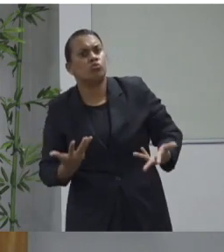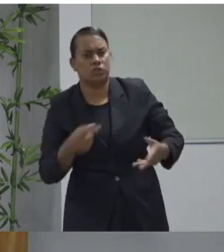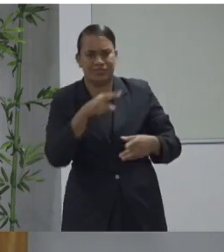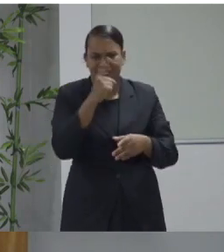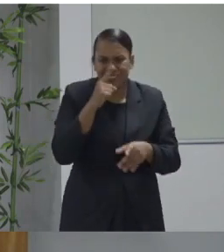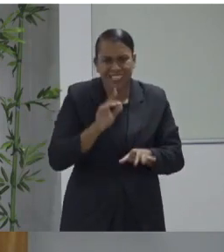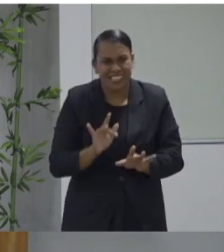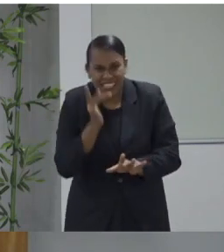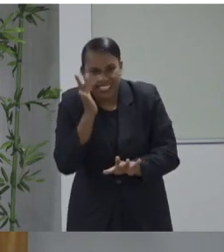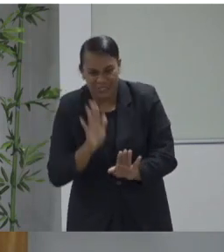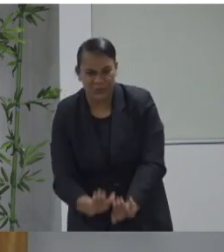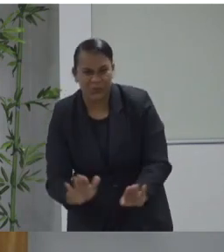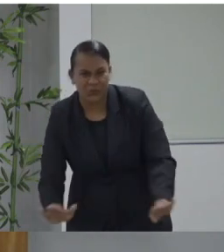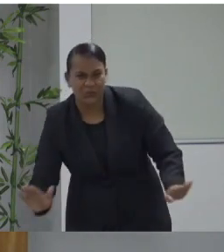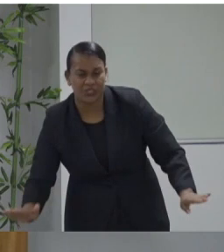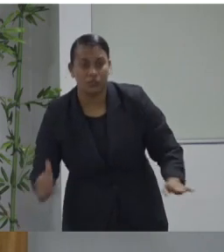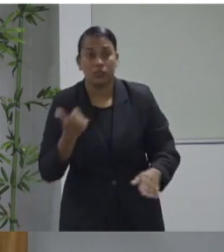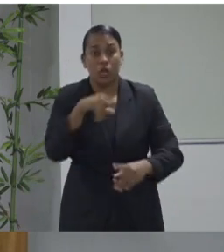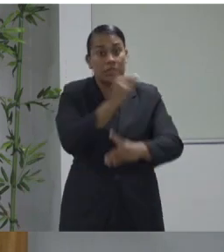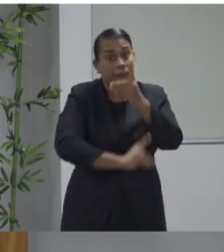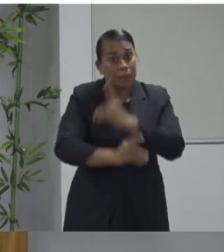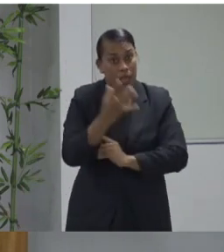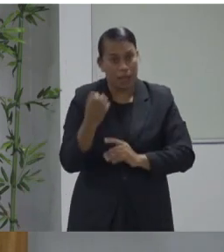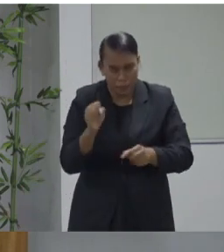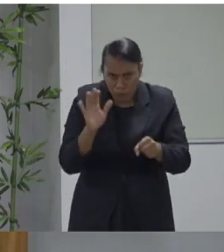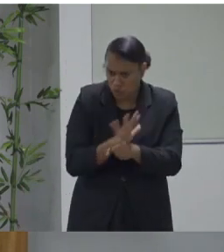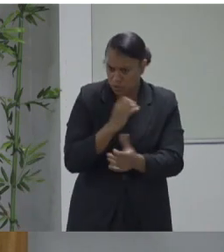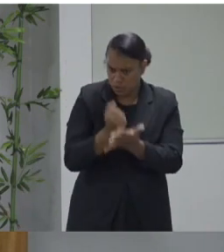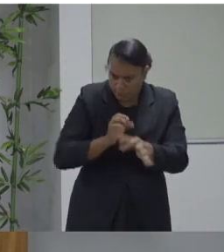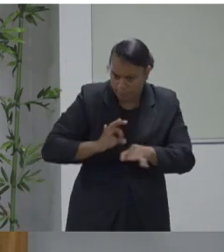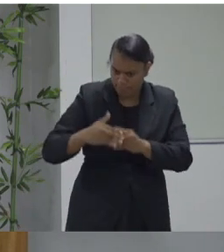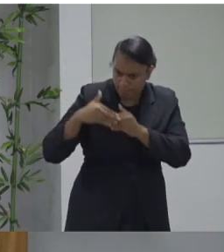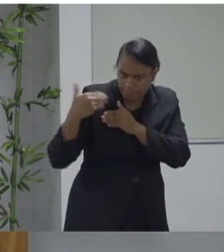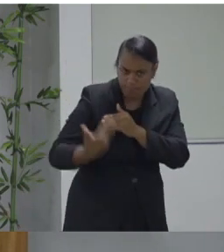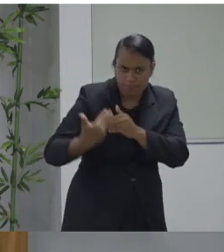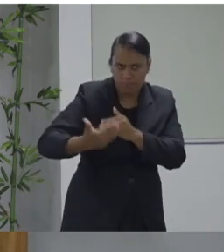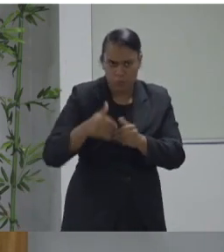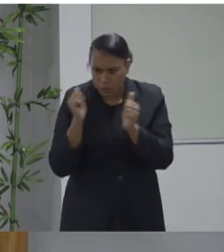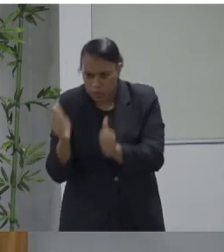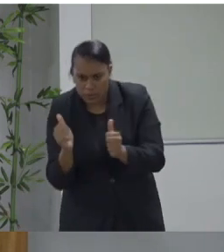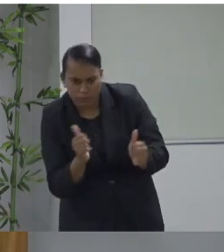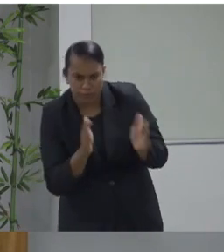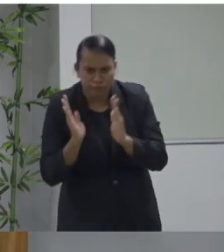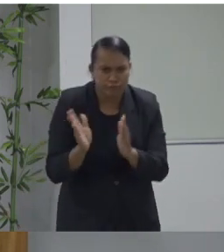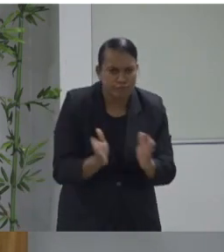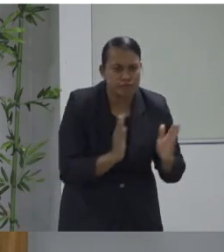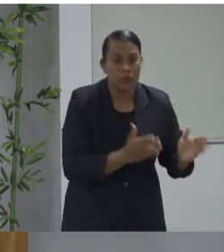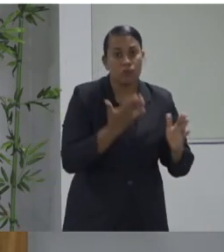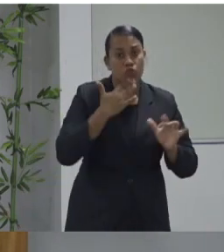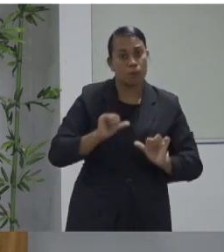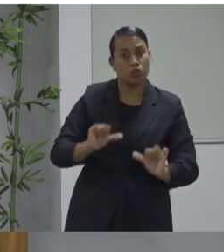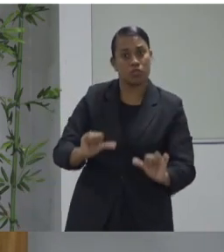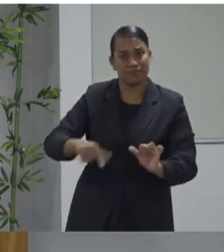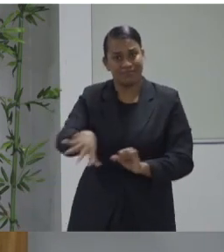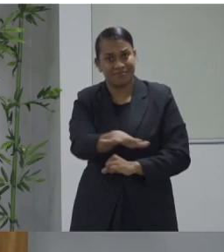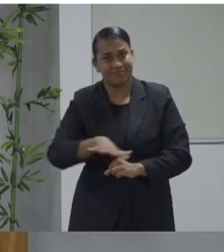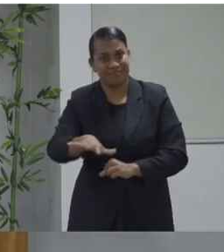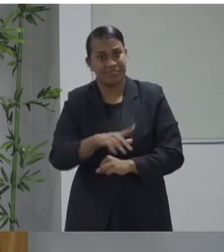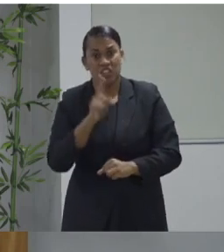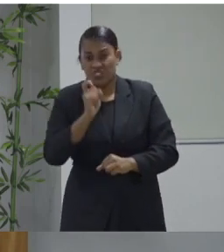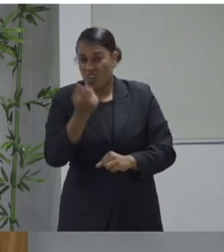make arrangements now on how to protect them. Those who are elderly, make arrangements on how you can protect